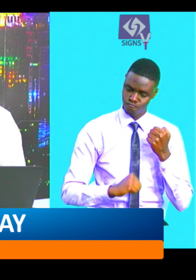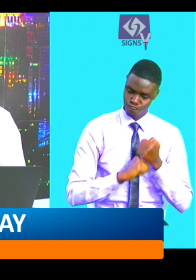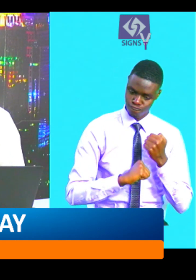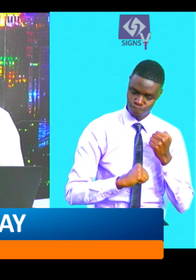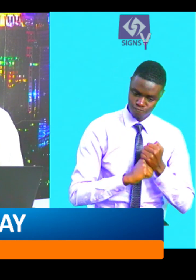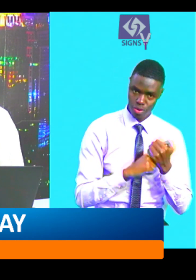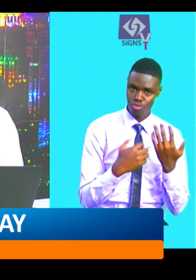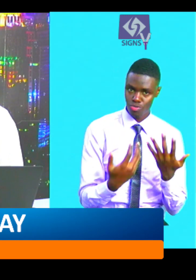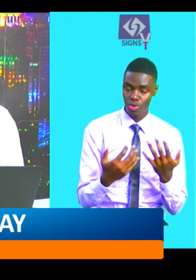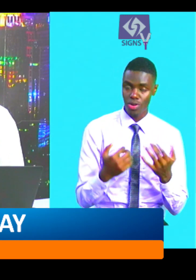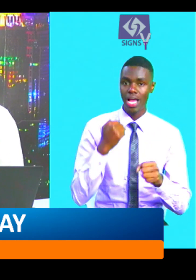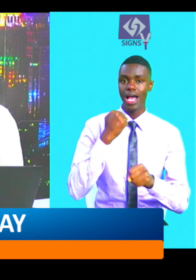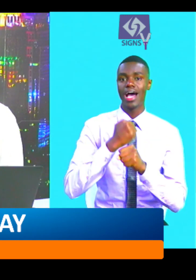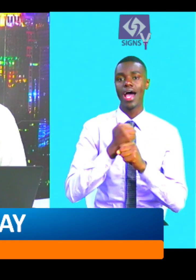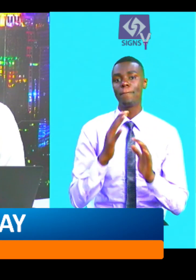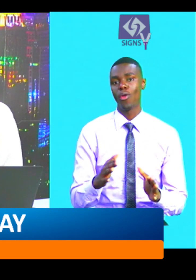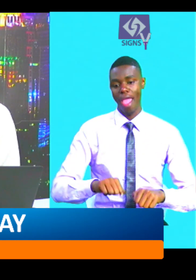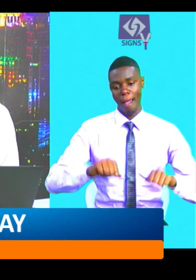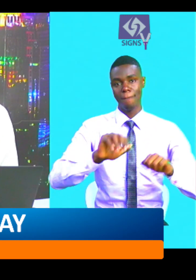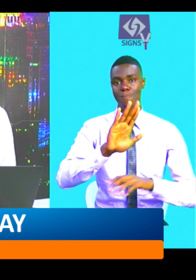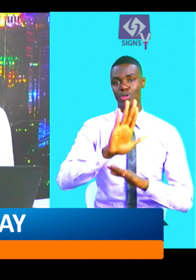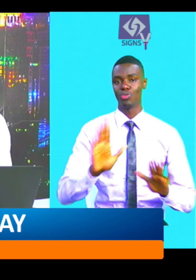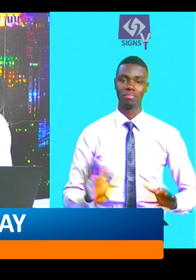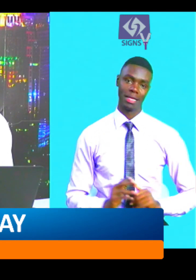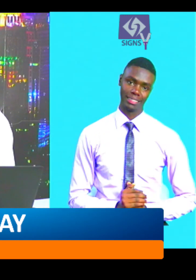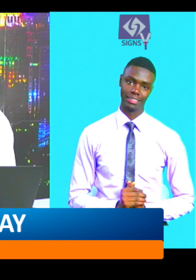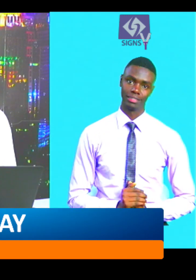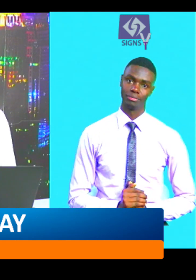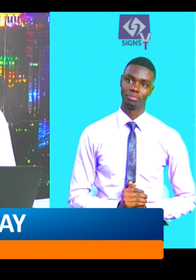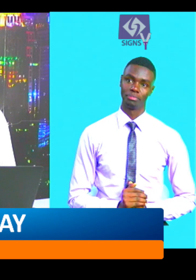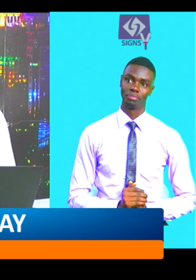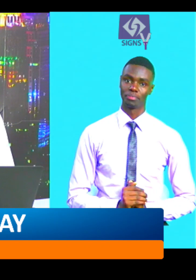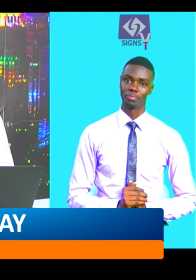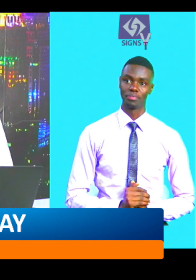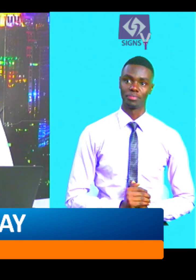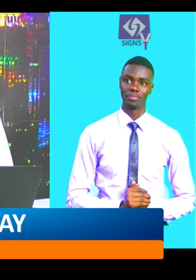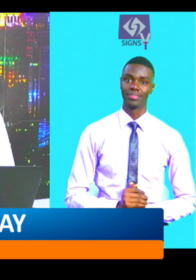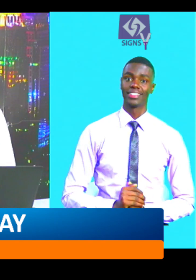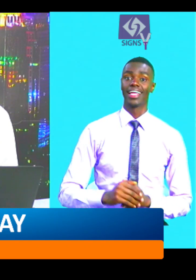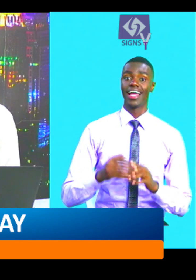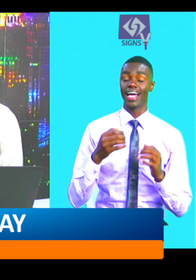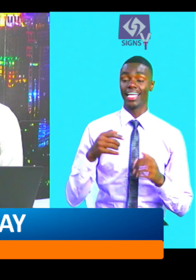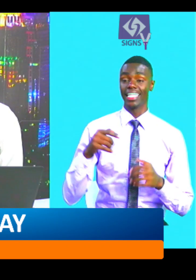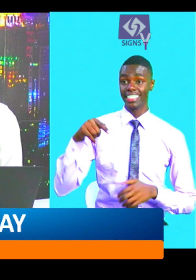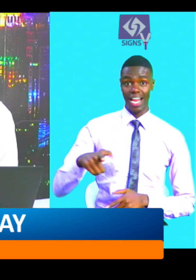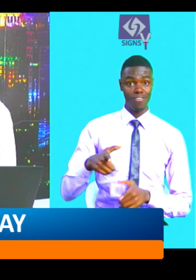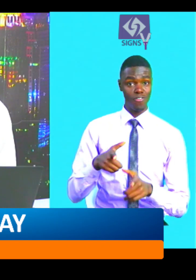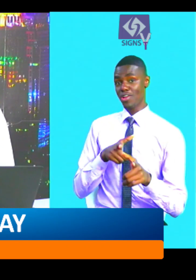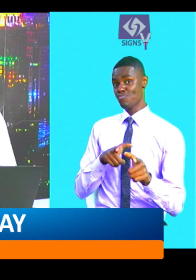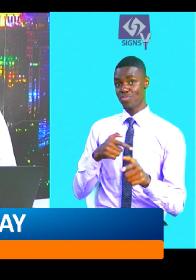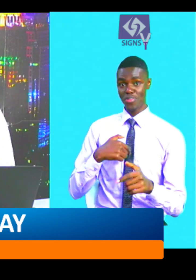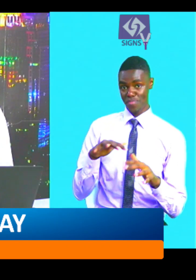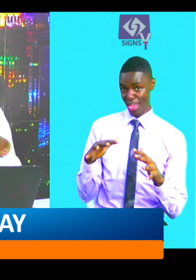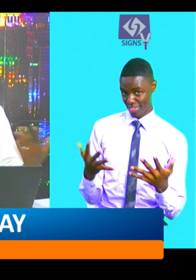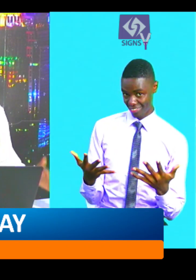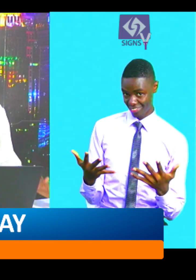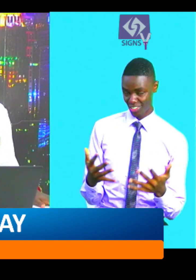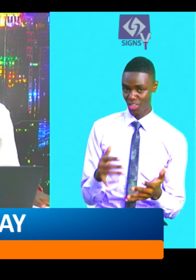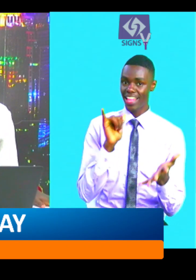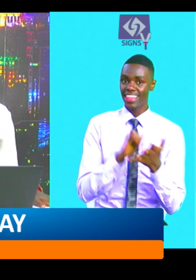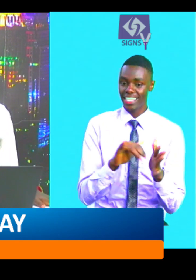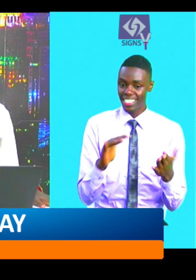will probe further and mention that Karim Khan was the lawyer of the current